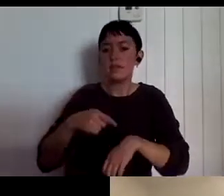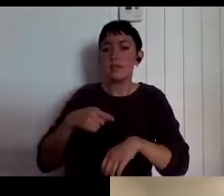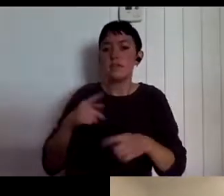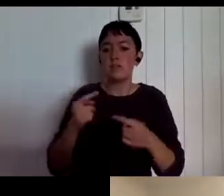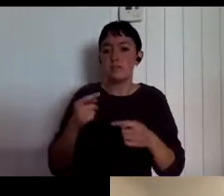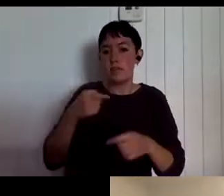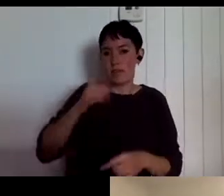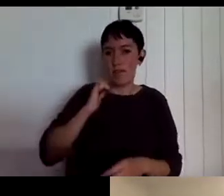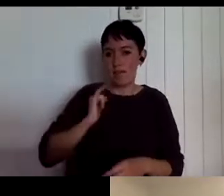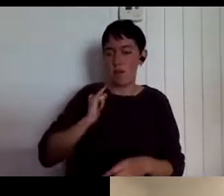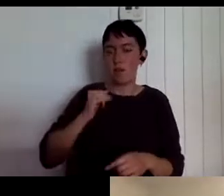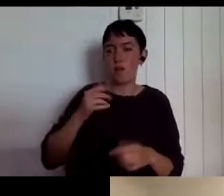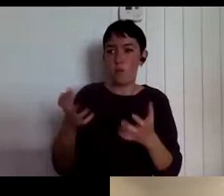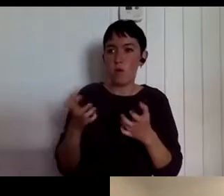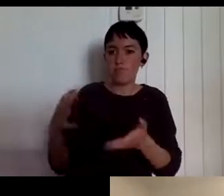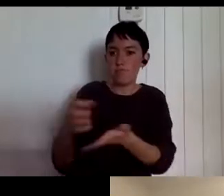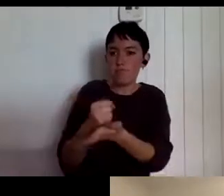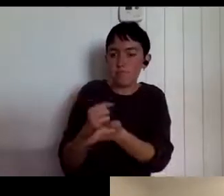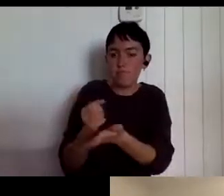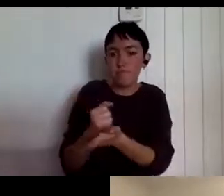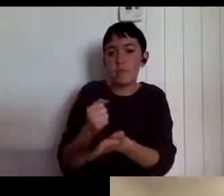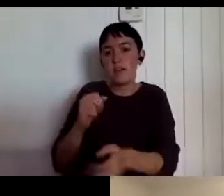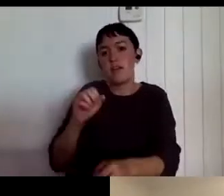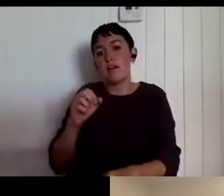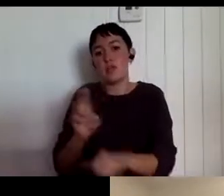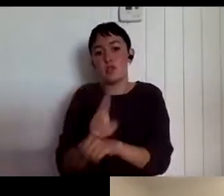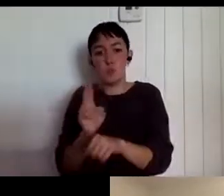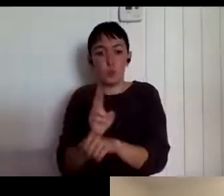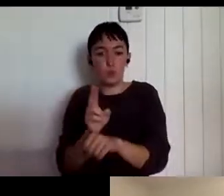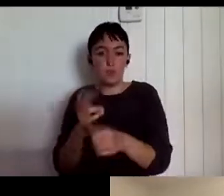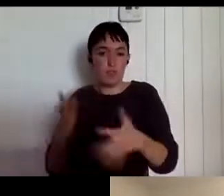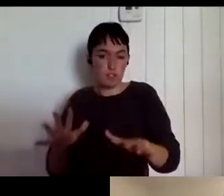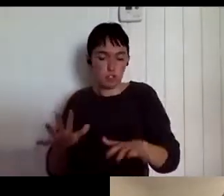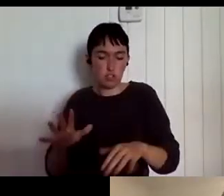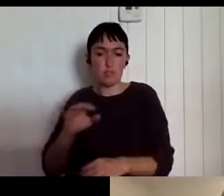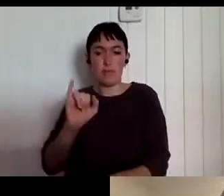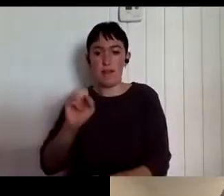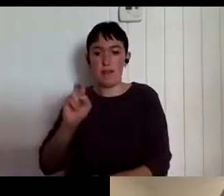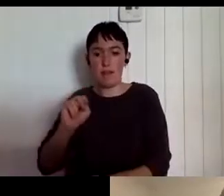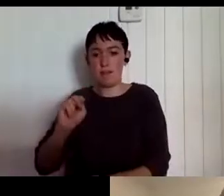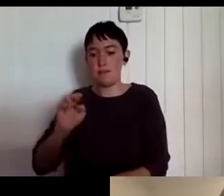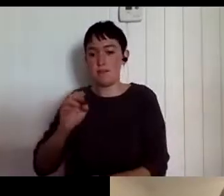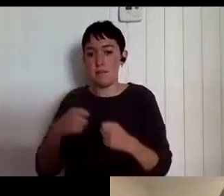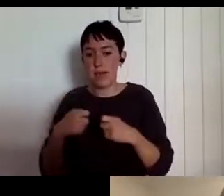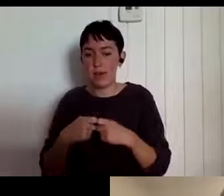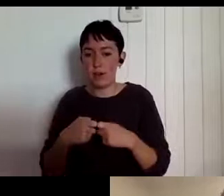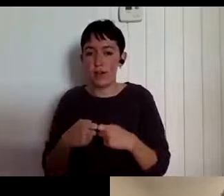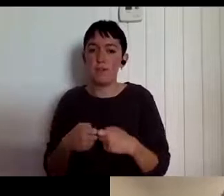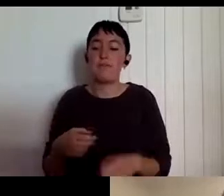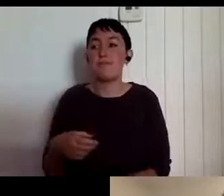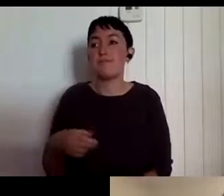iPhone batteries, anything that's in your laptop, things of that sort, to reuse it again. And it can make batteries with as much as 90%